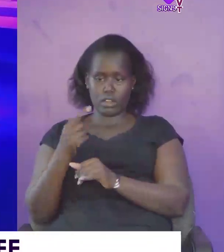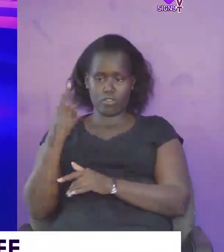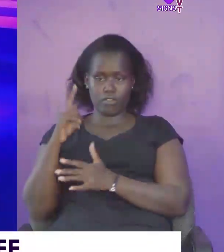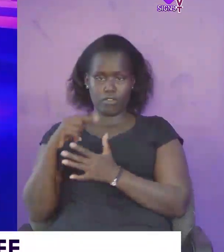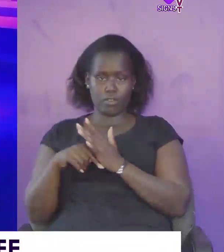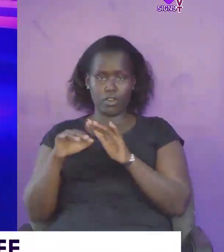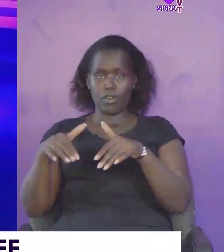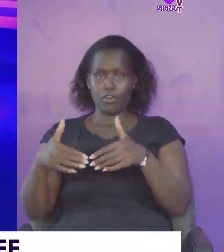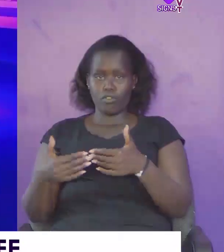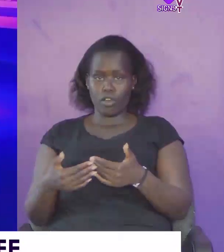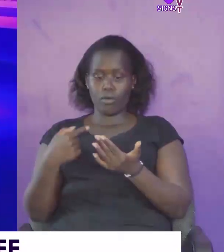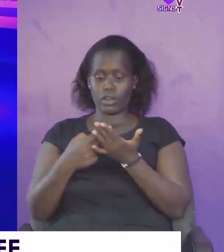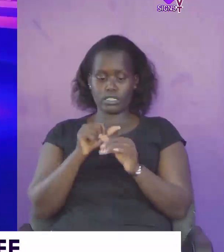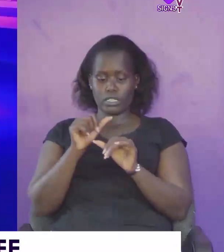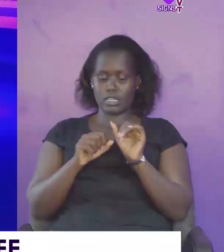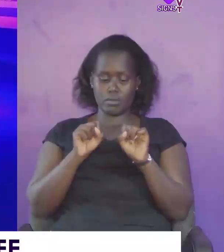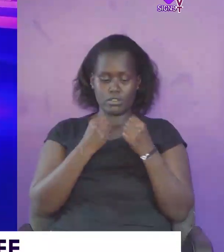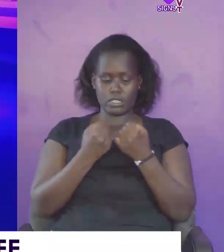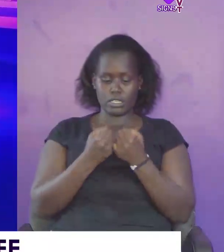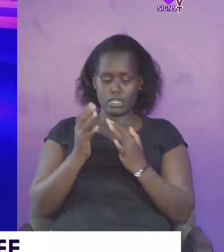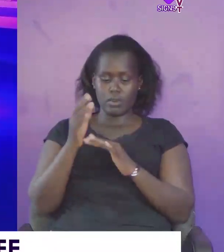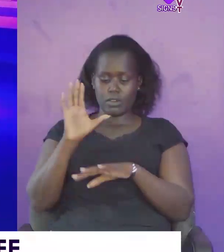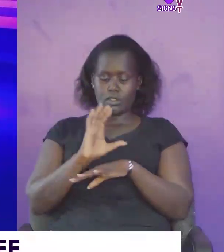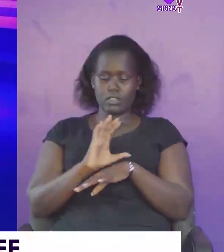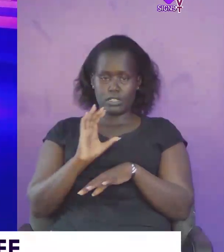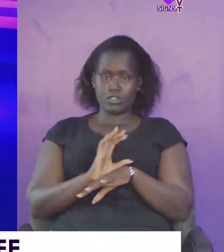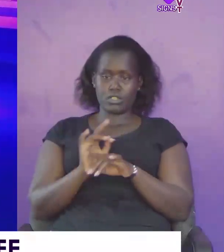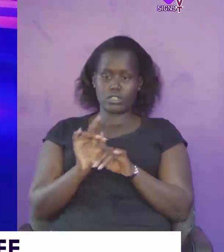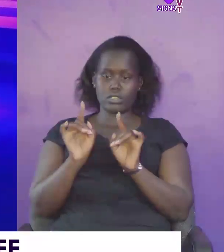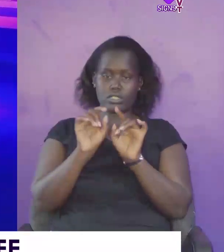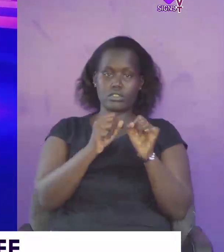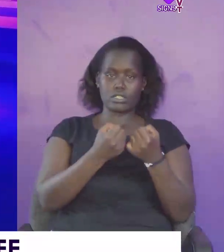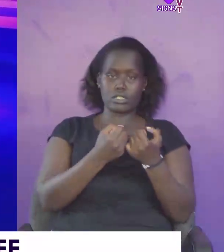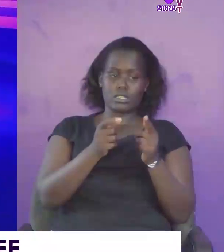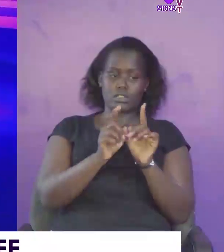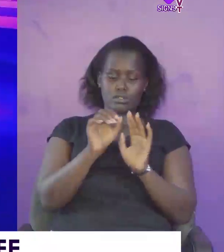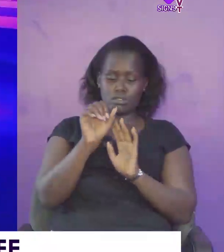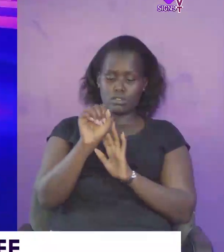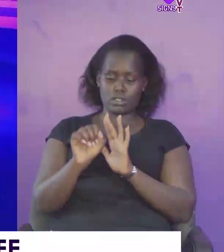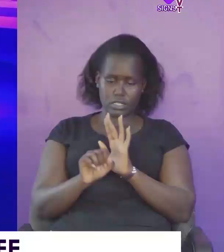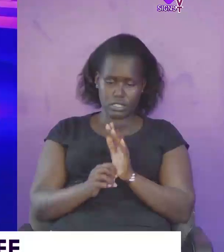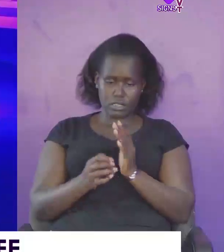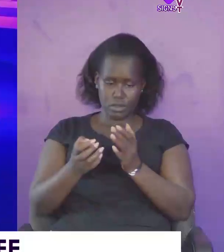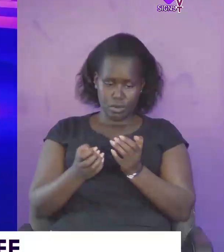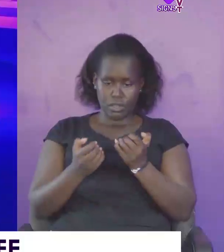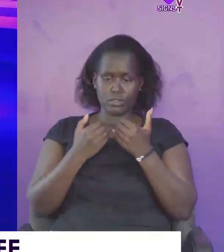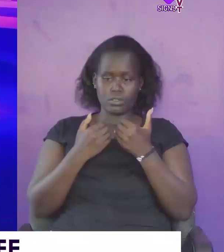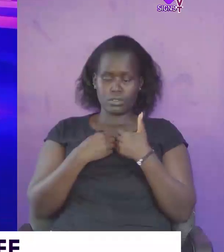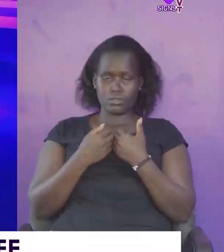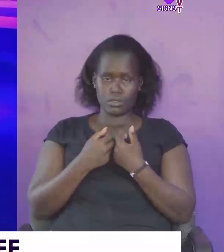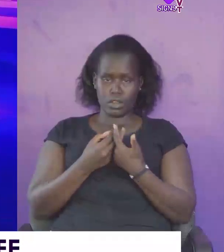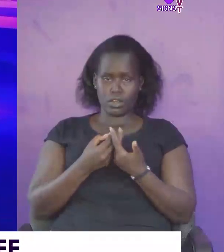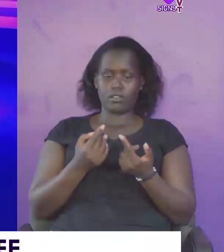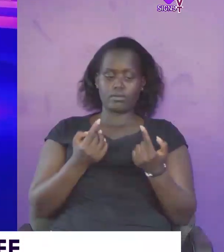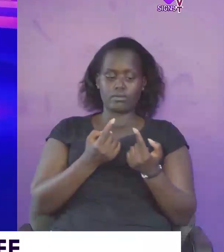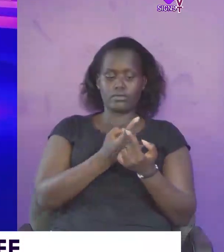of how we look at society. Okay. Between the church, the society, and the state. I think that we need to have a